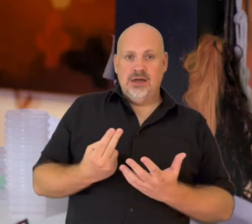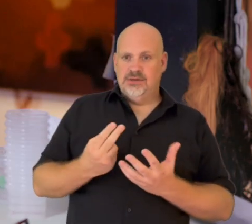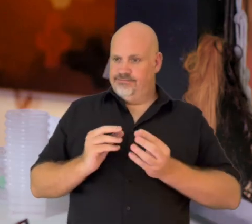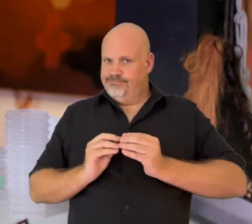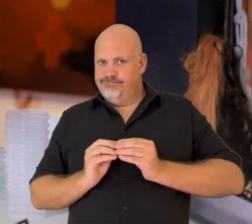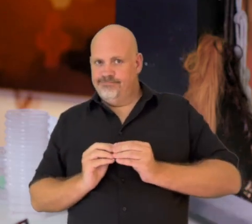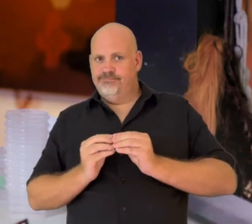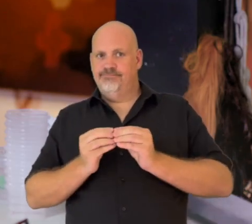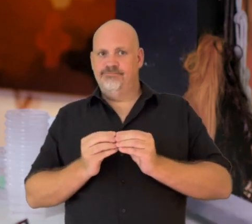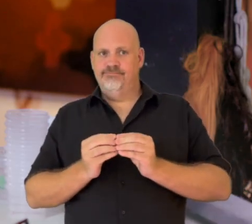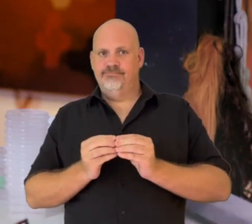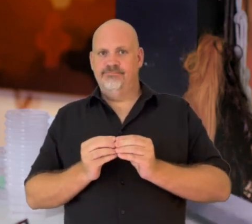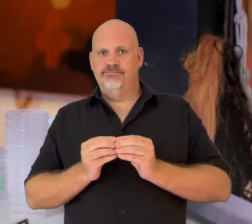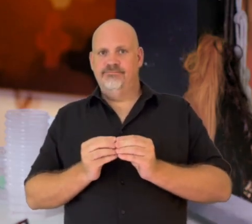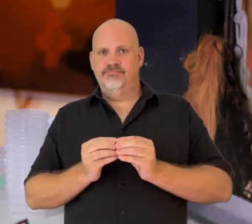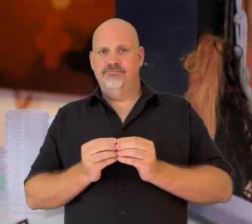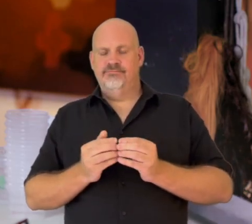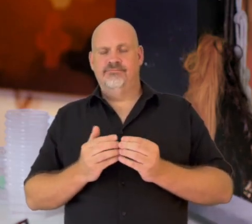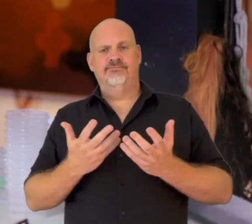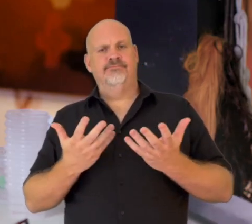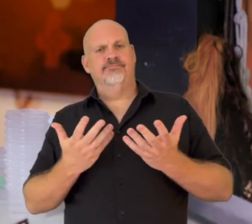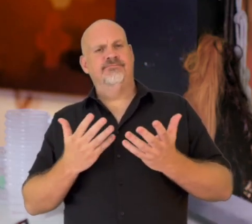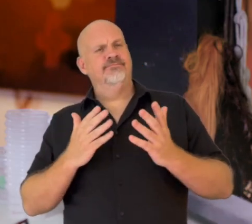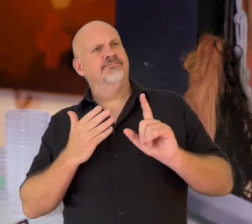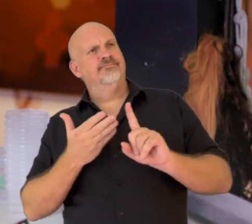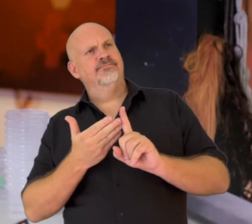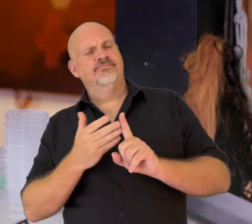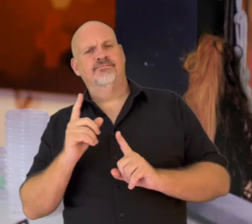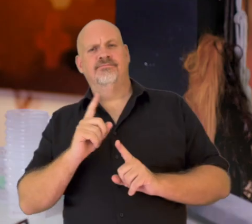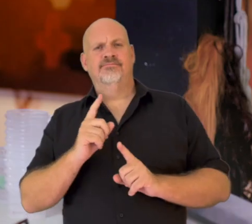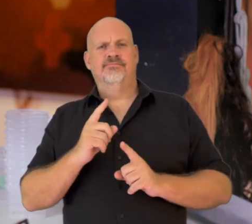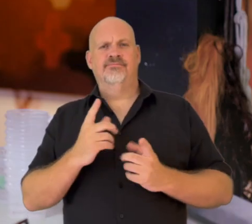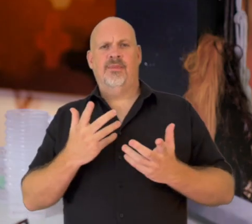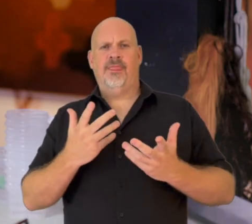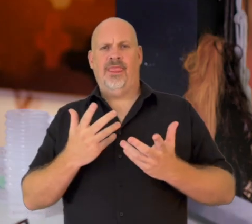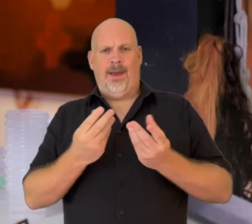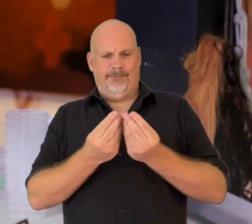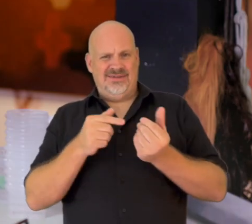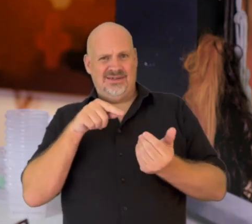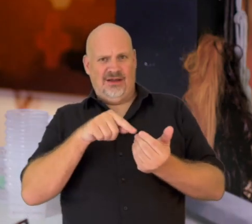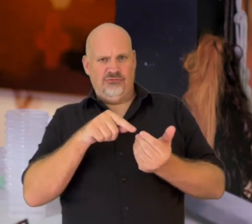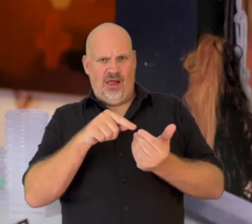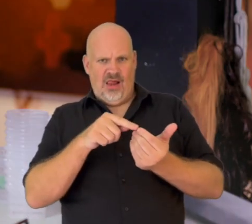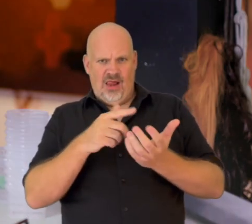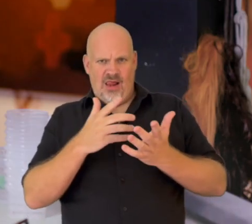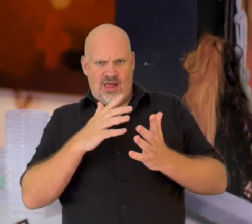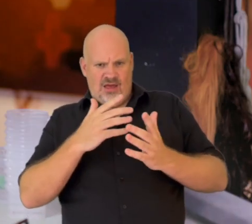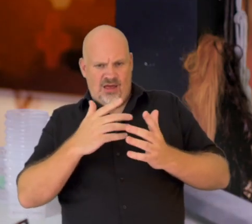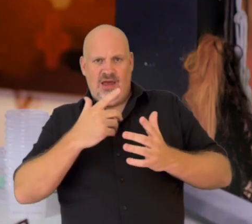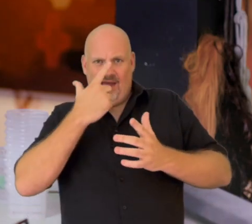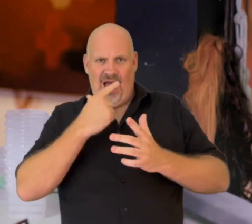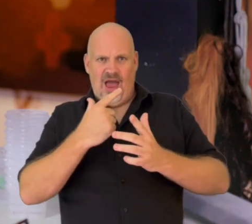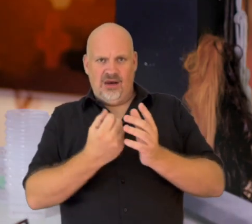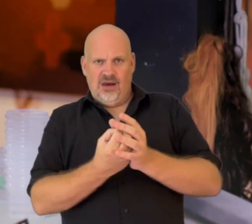are concerned with the idea of trying to make the materials do certain things. But then another big part,